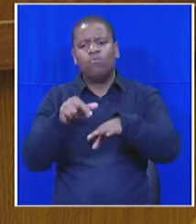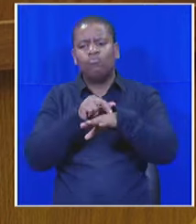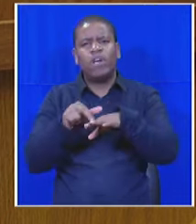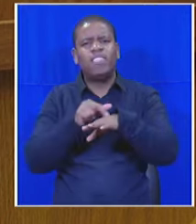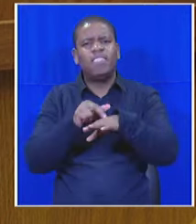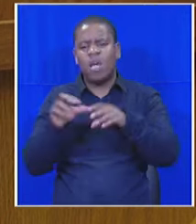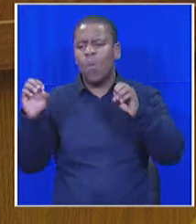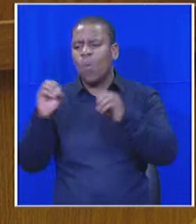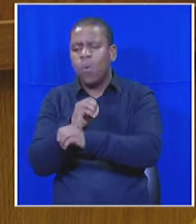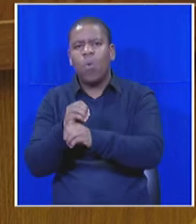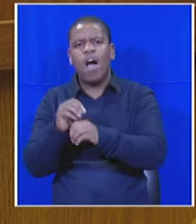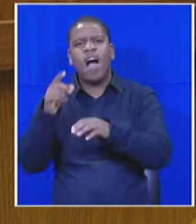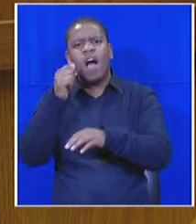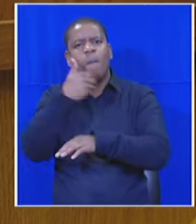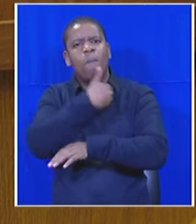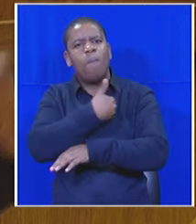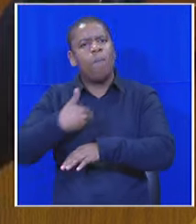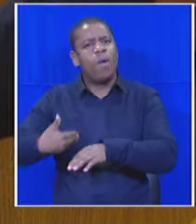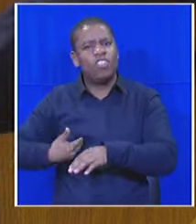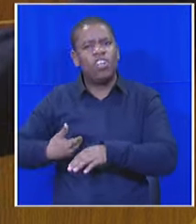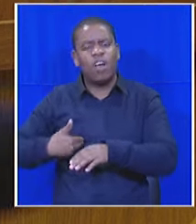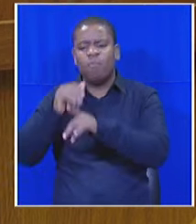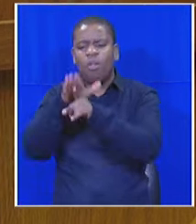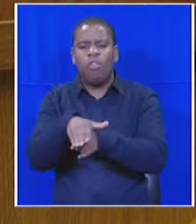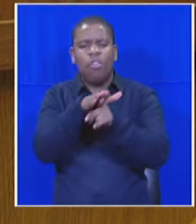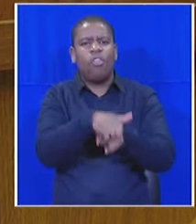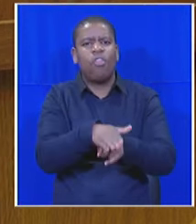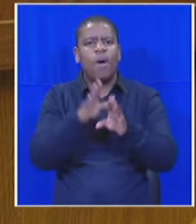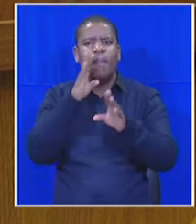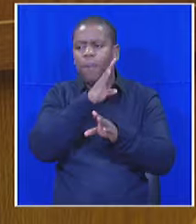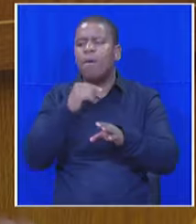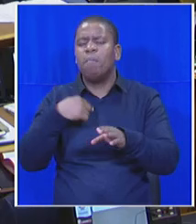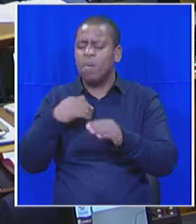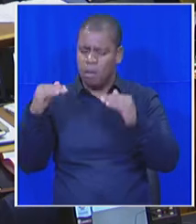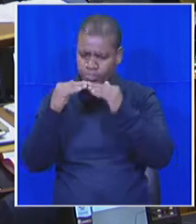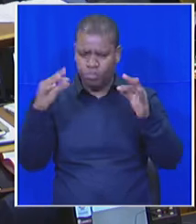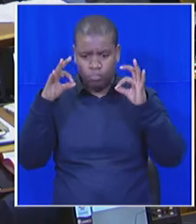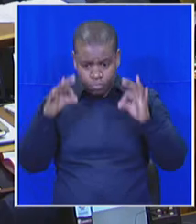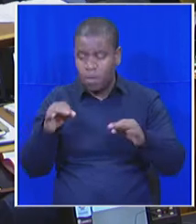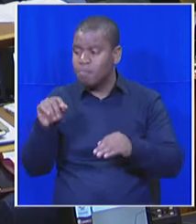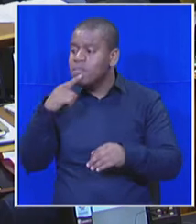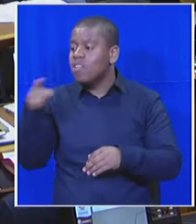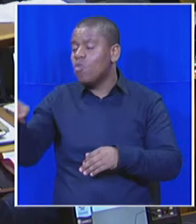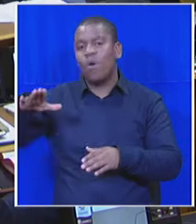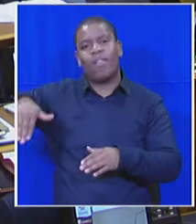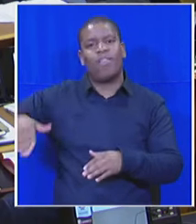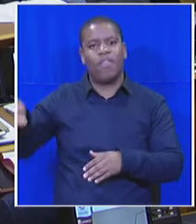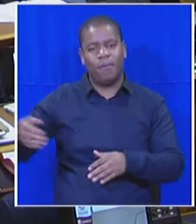democratic and a prosperous country is on course. Sishota ngani ngalana. Thank you very much. Thank